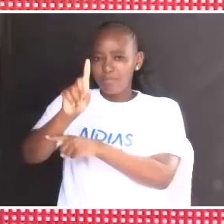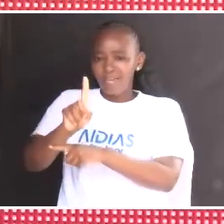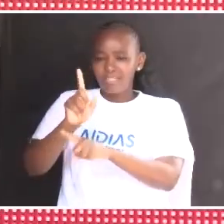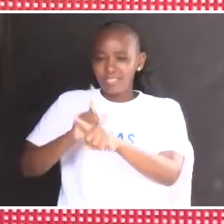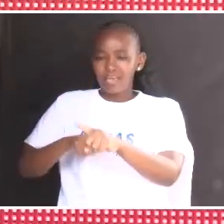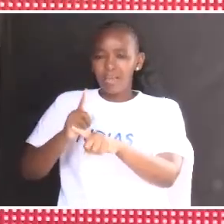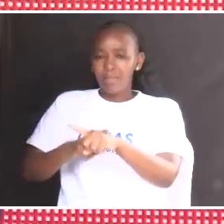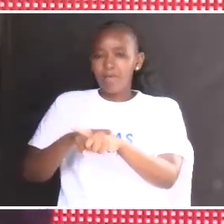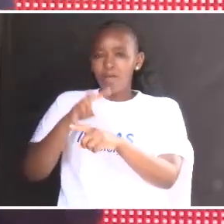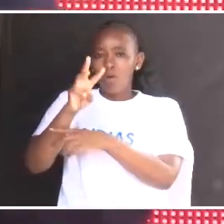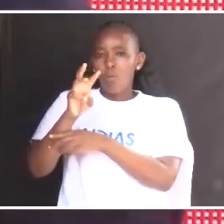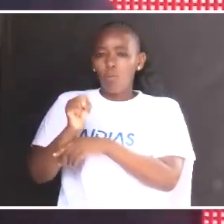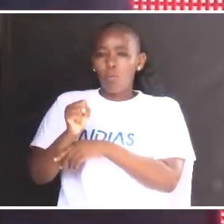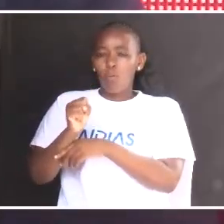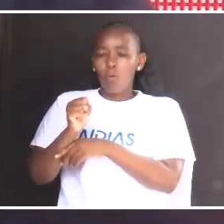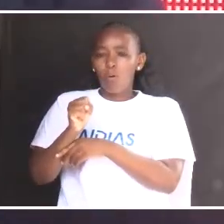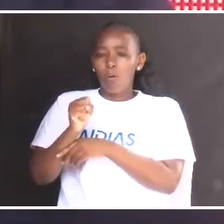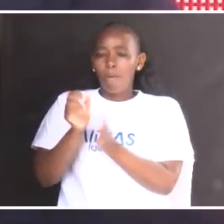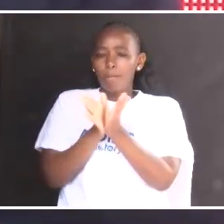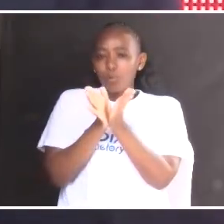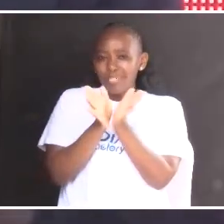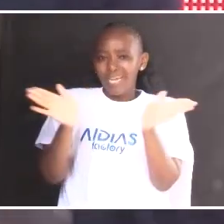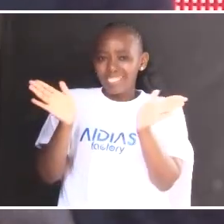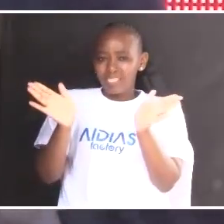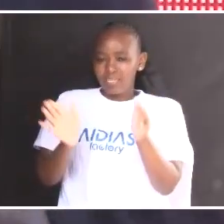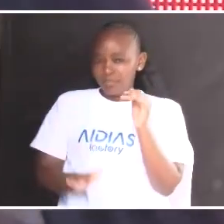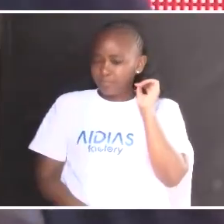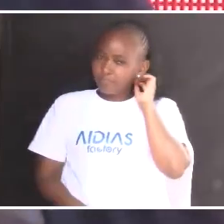it was broadcast.